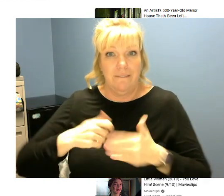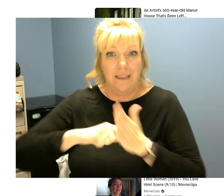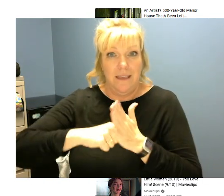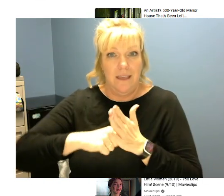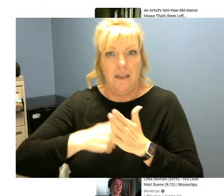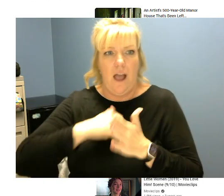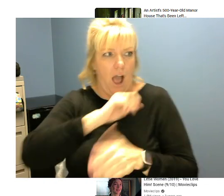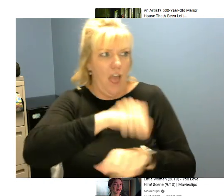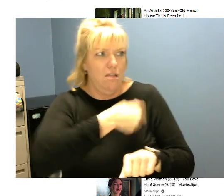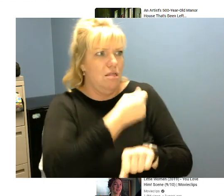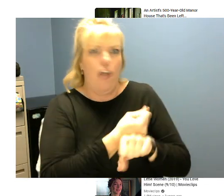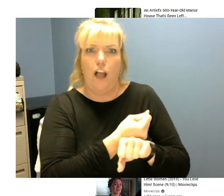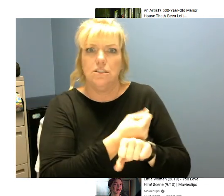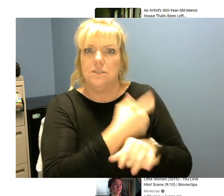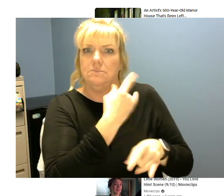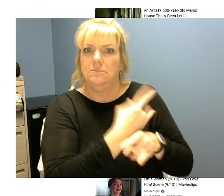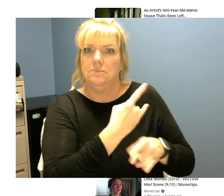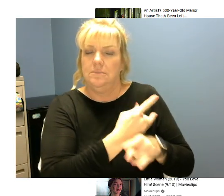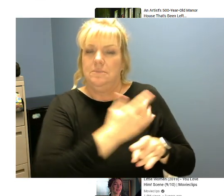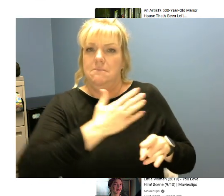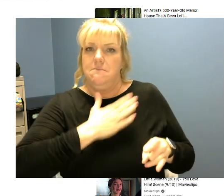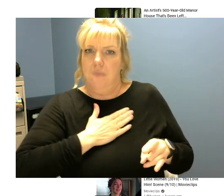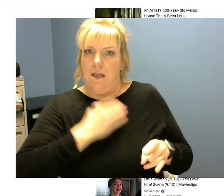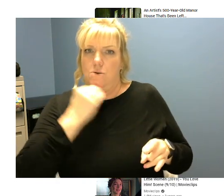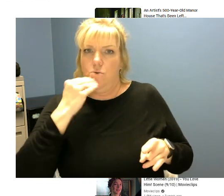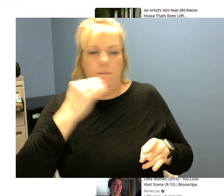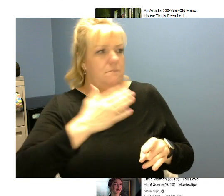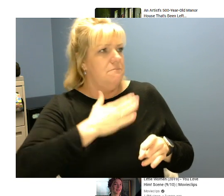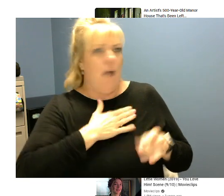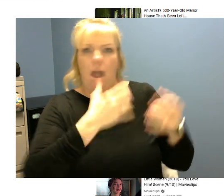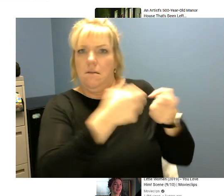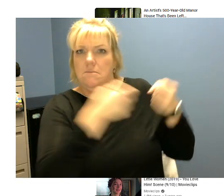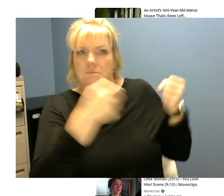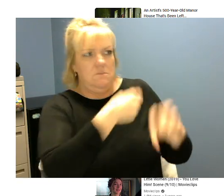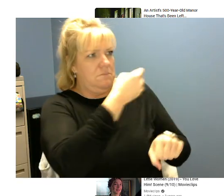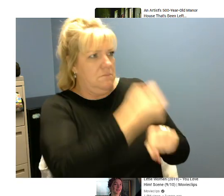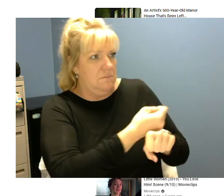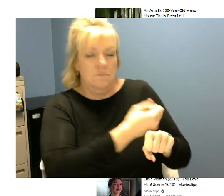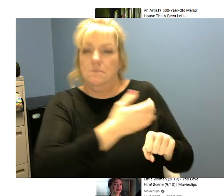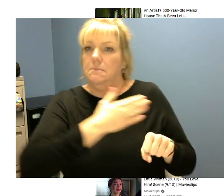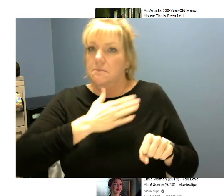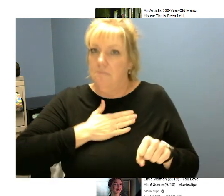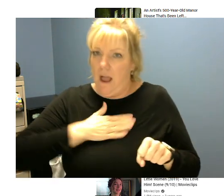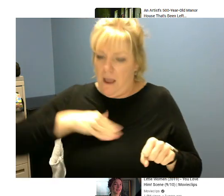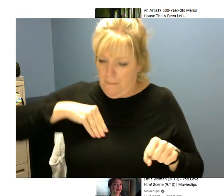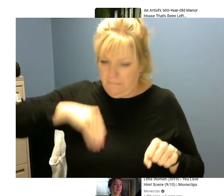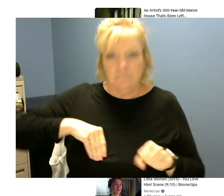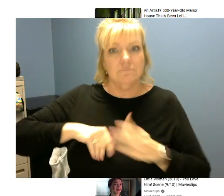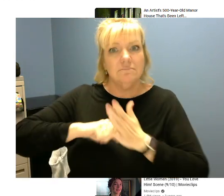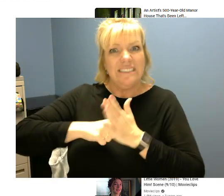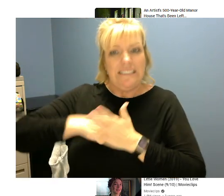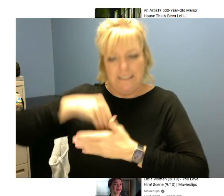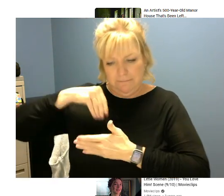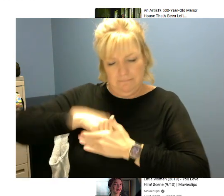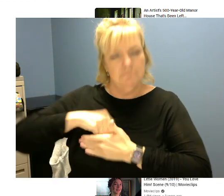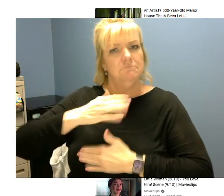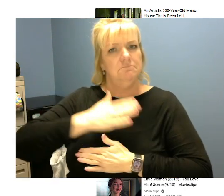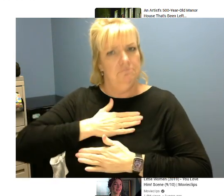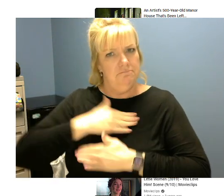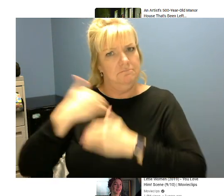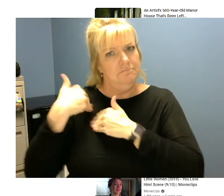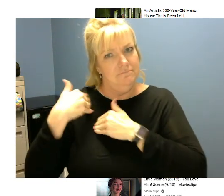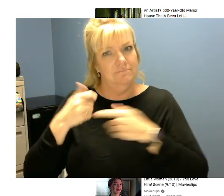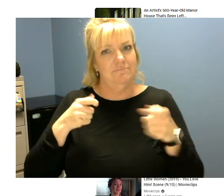own pantry and the key in my own pocket. And she's very excited about how it's hers, in my pocket, my key. She's very much in charge of this,